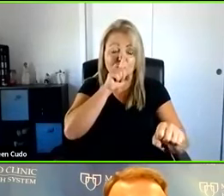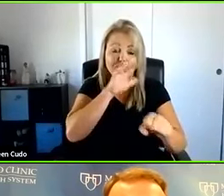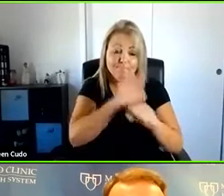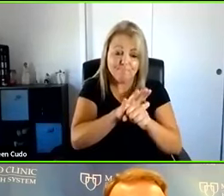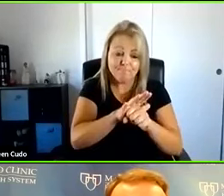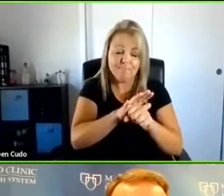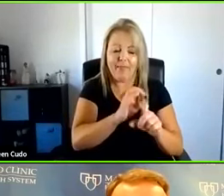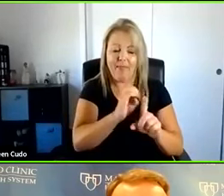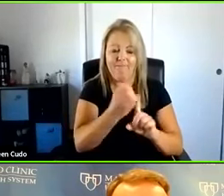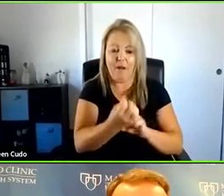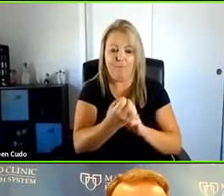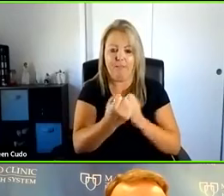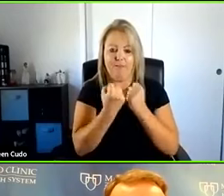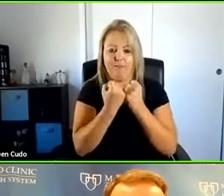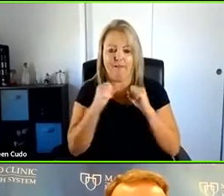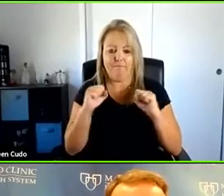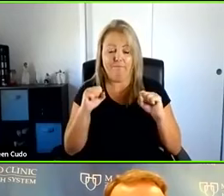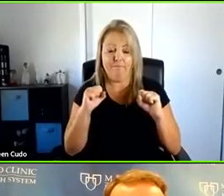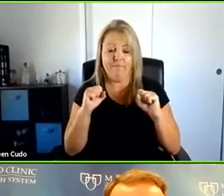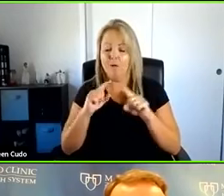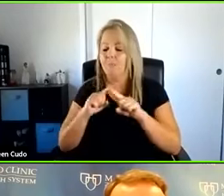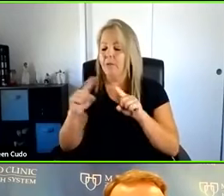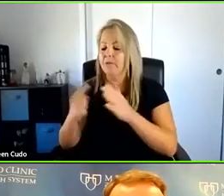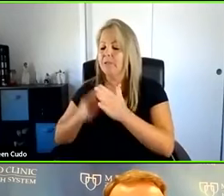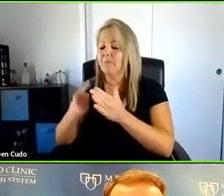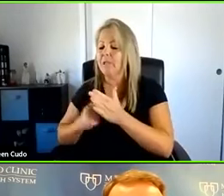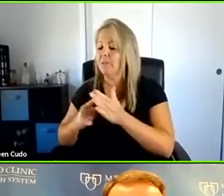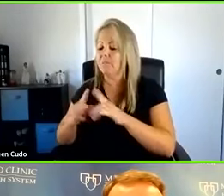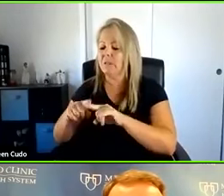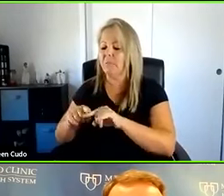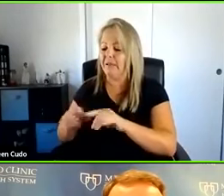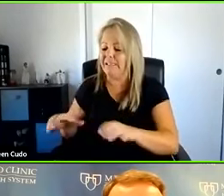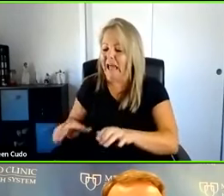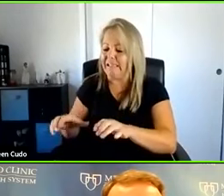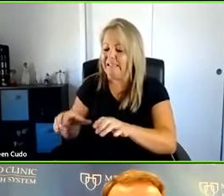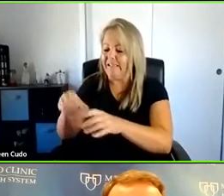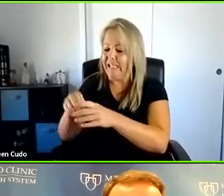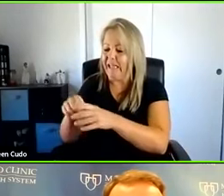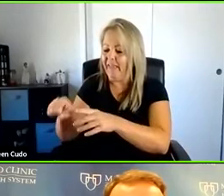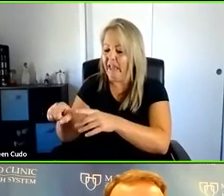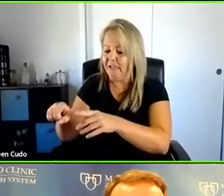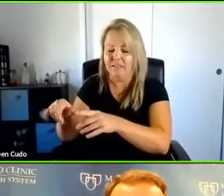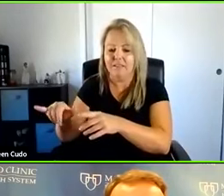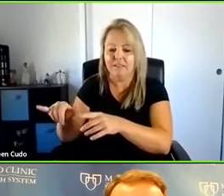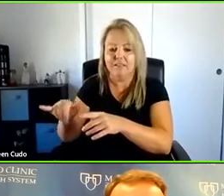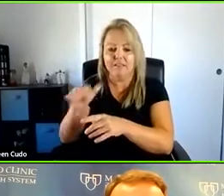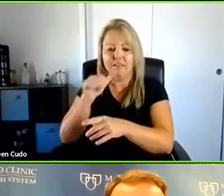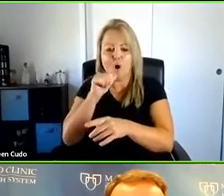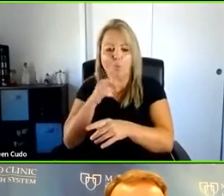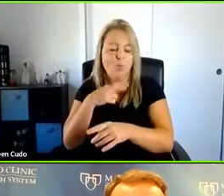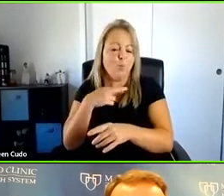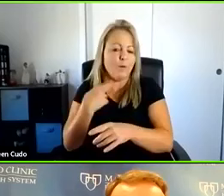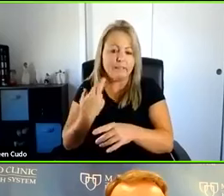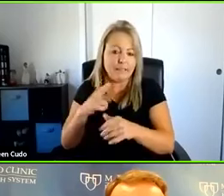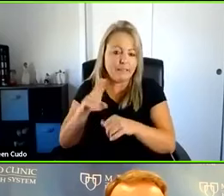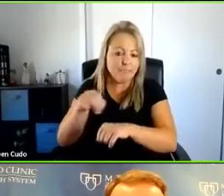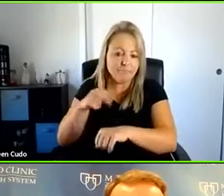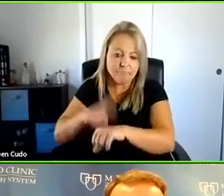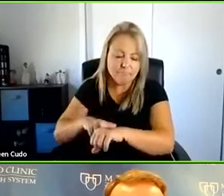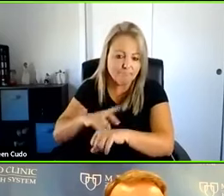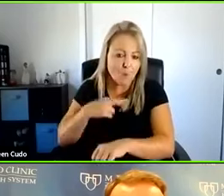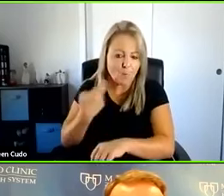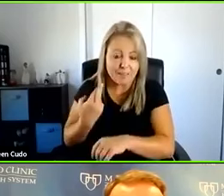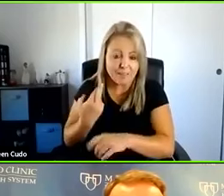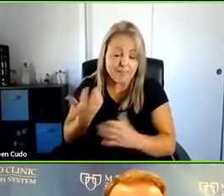environments are safe. But sometimes the nature of the activities that occur in those establishments are inherently risky. So